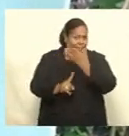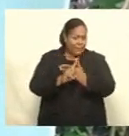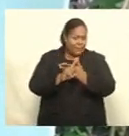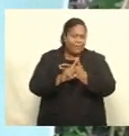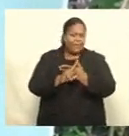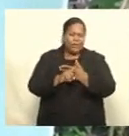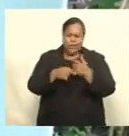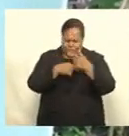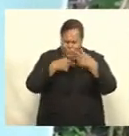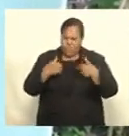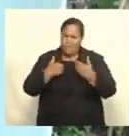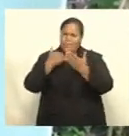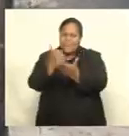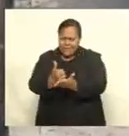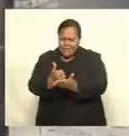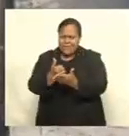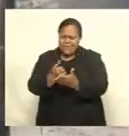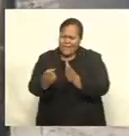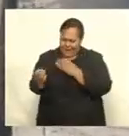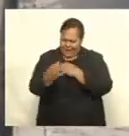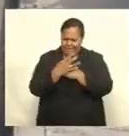the advisories given by the MOH.